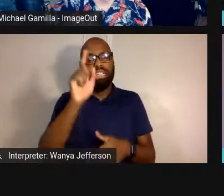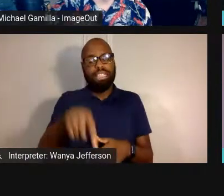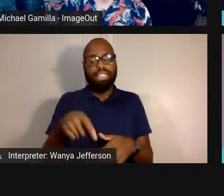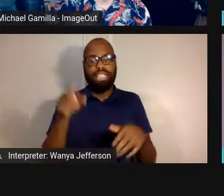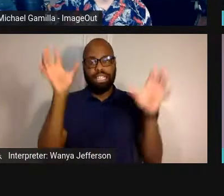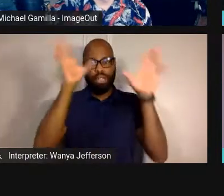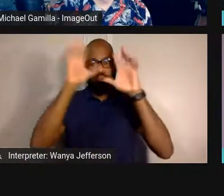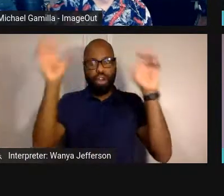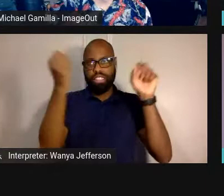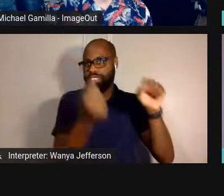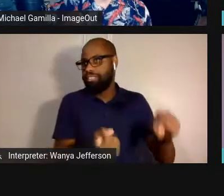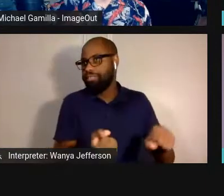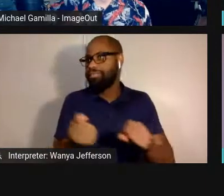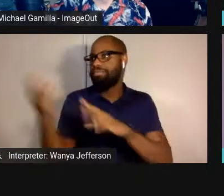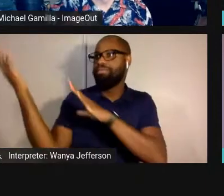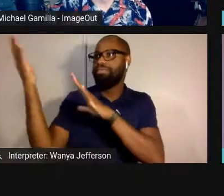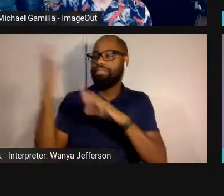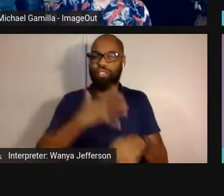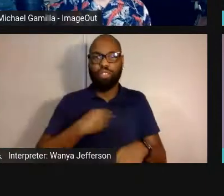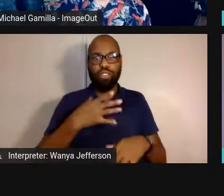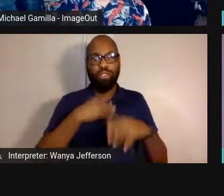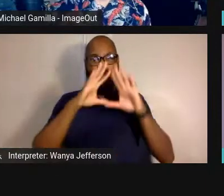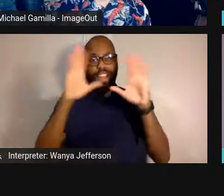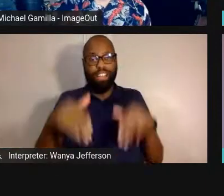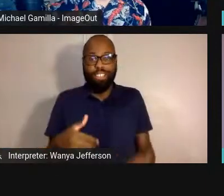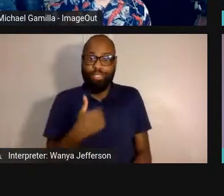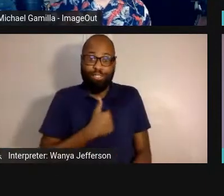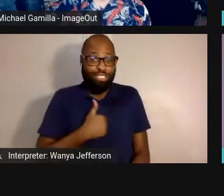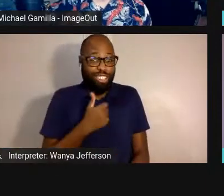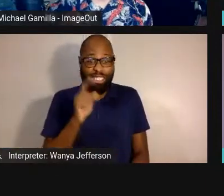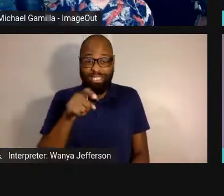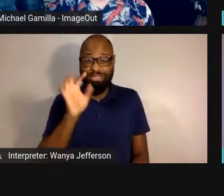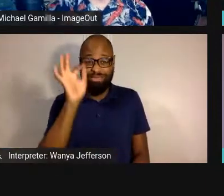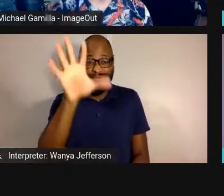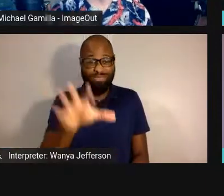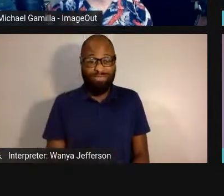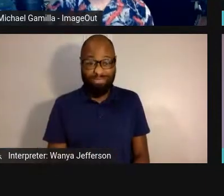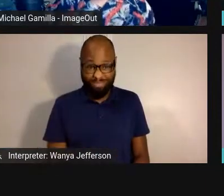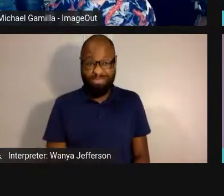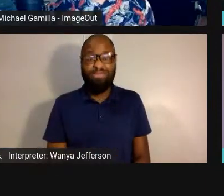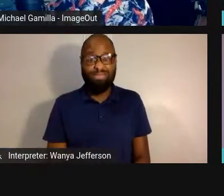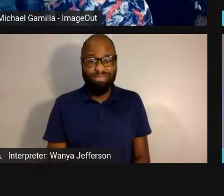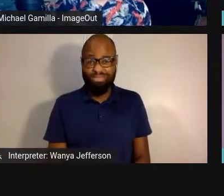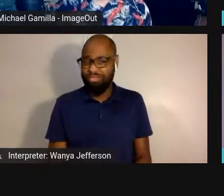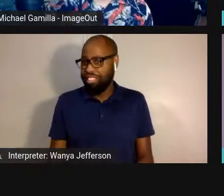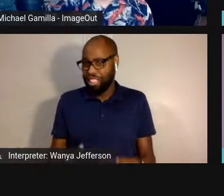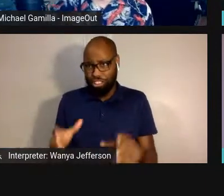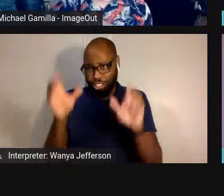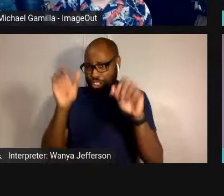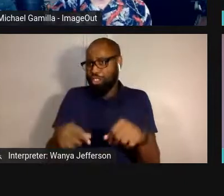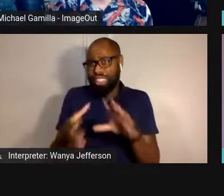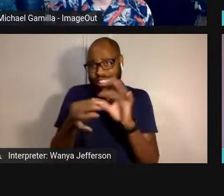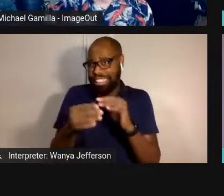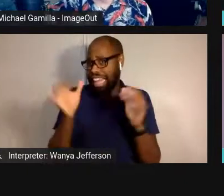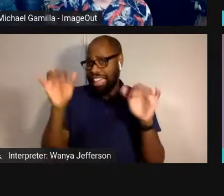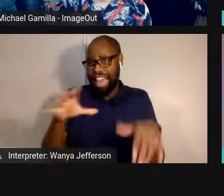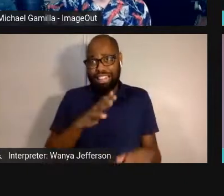House. Sorry. Yeah. You can say that.